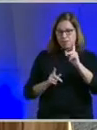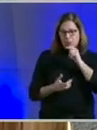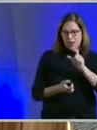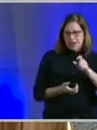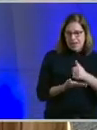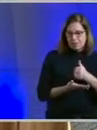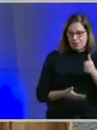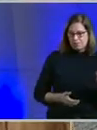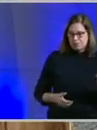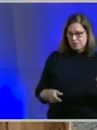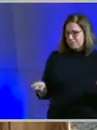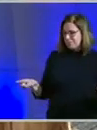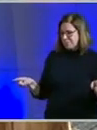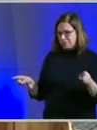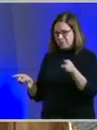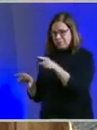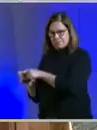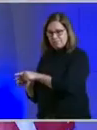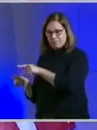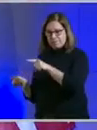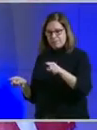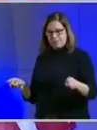Great.